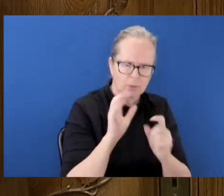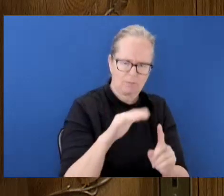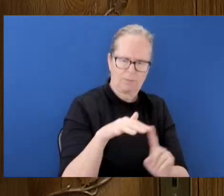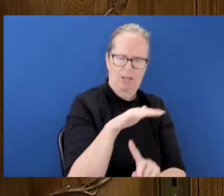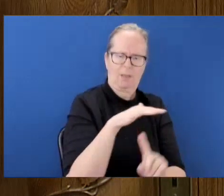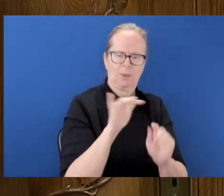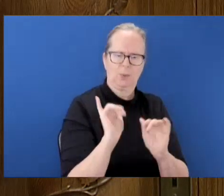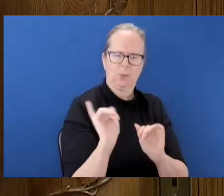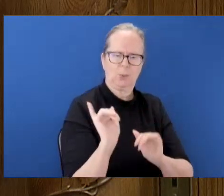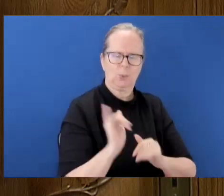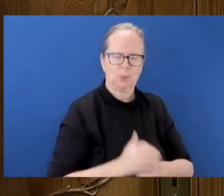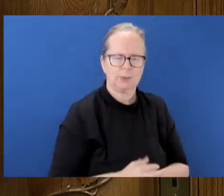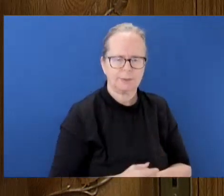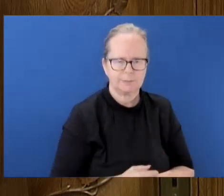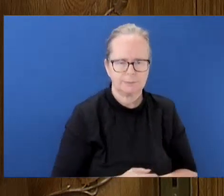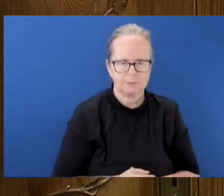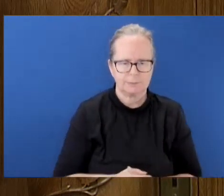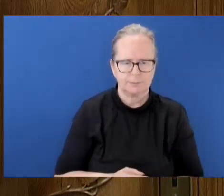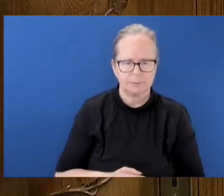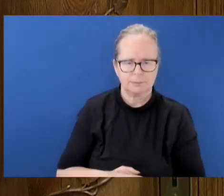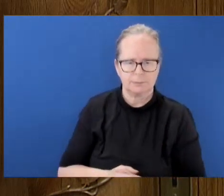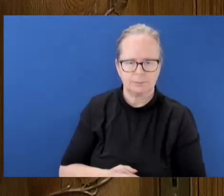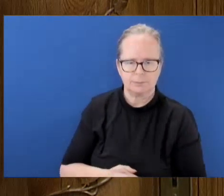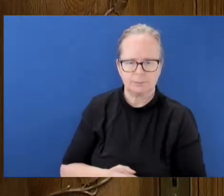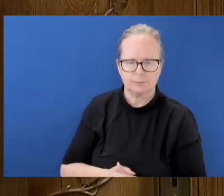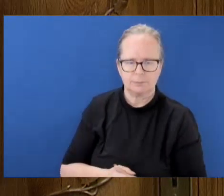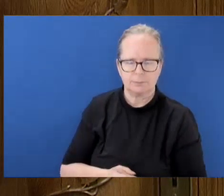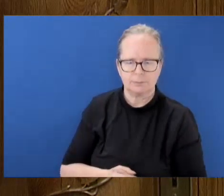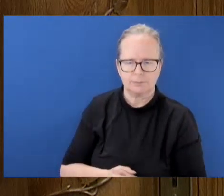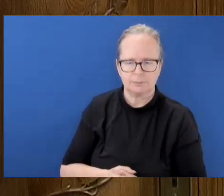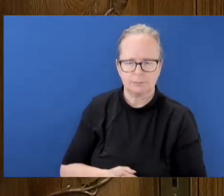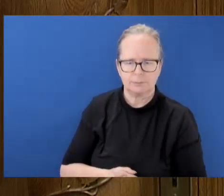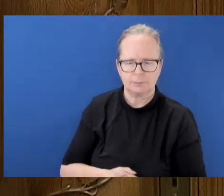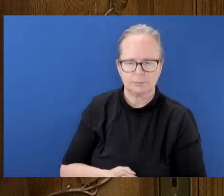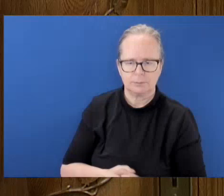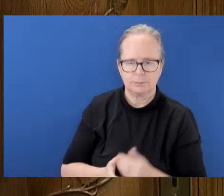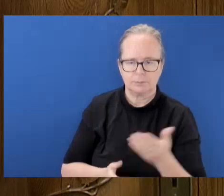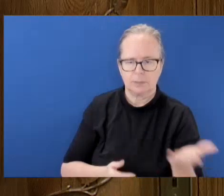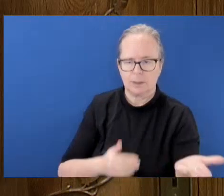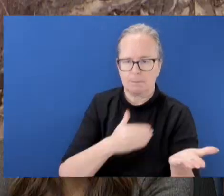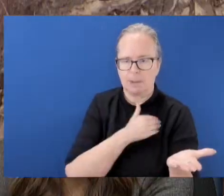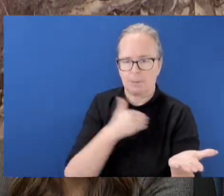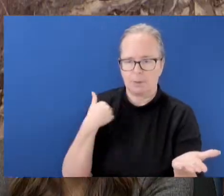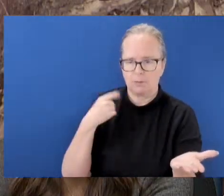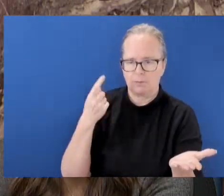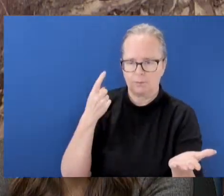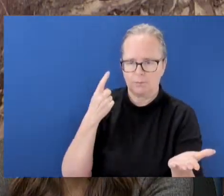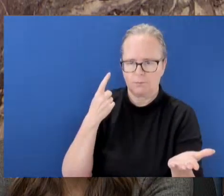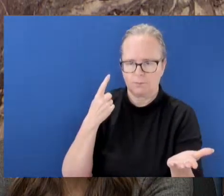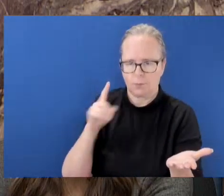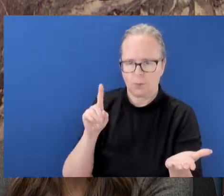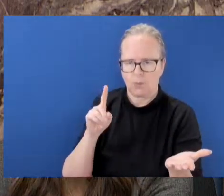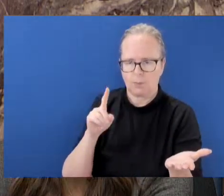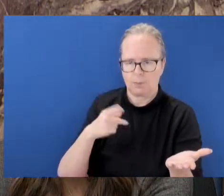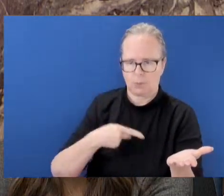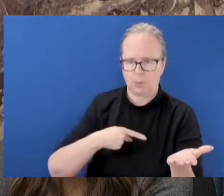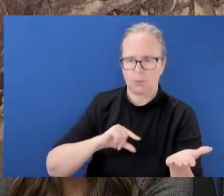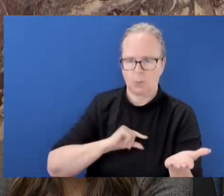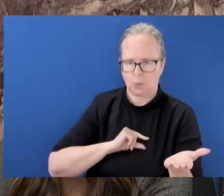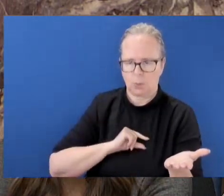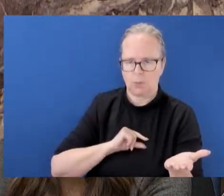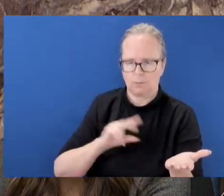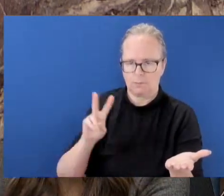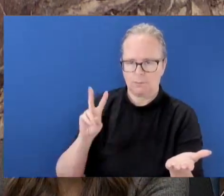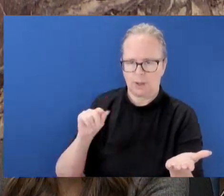Member for Prince George Valemount. Member. Thank you, Mr. Speaker. Well, what we do know is